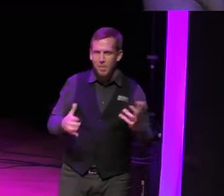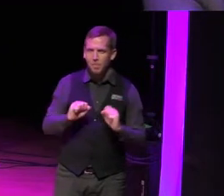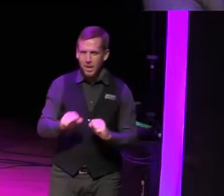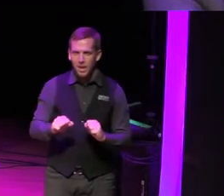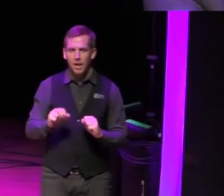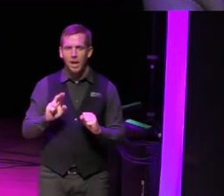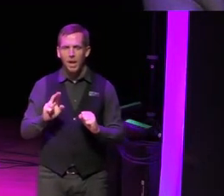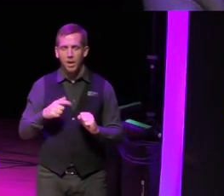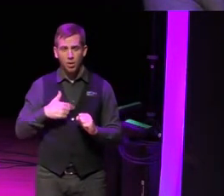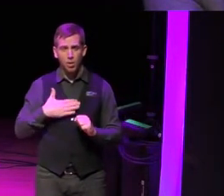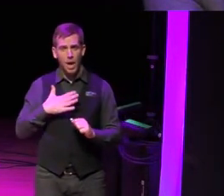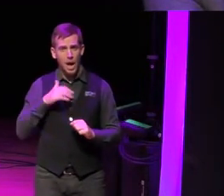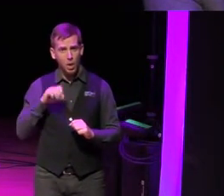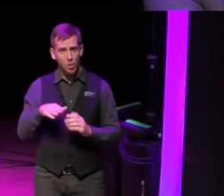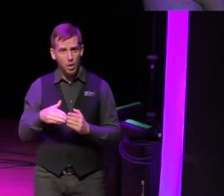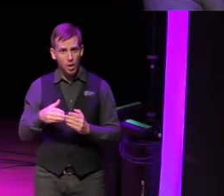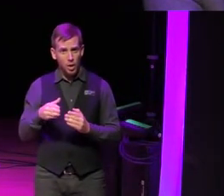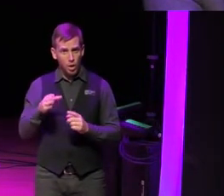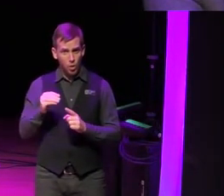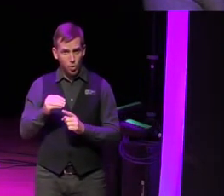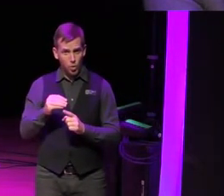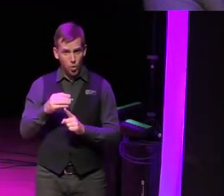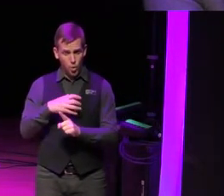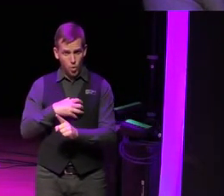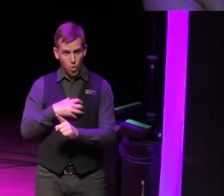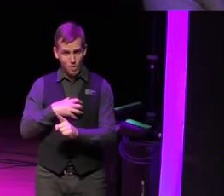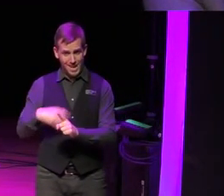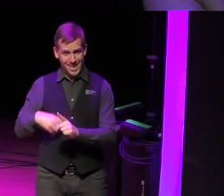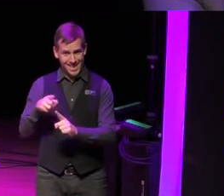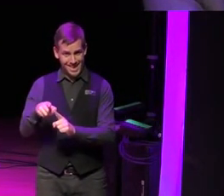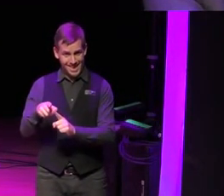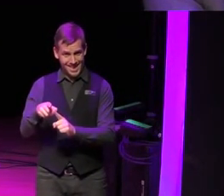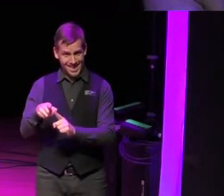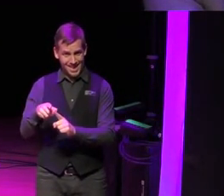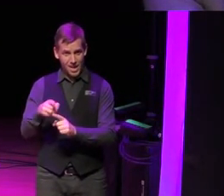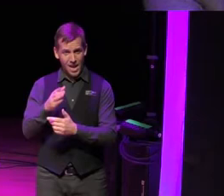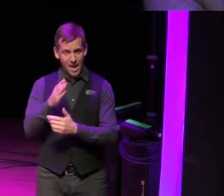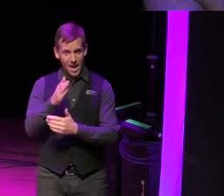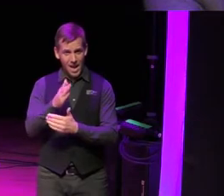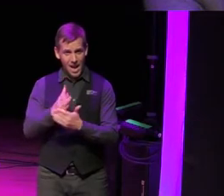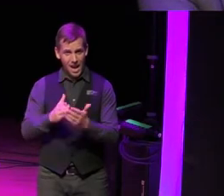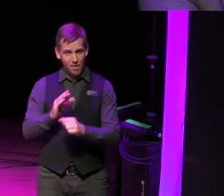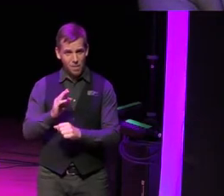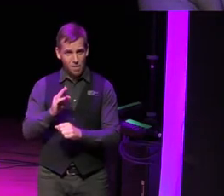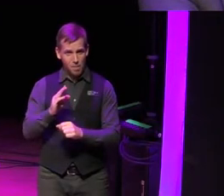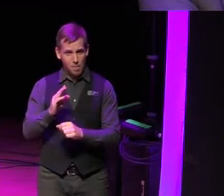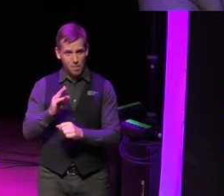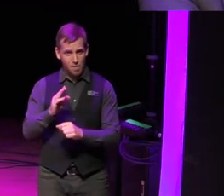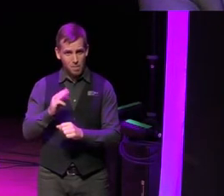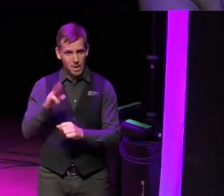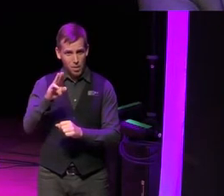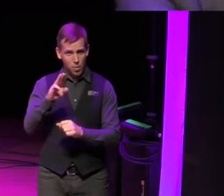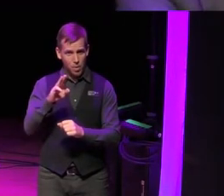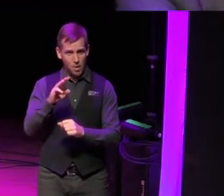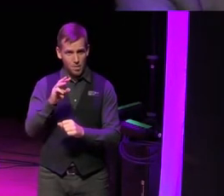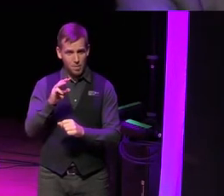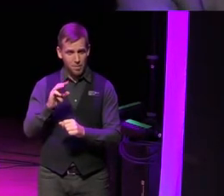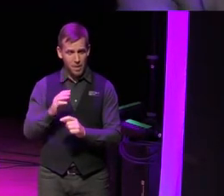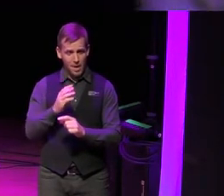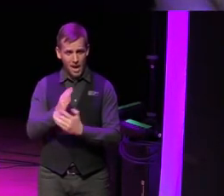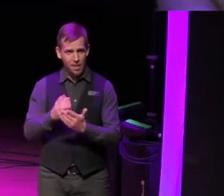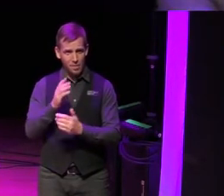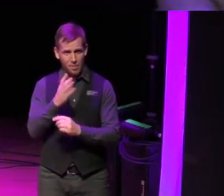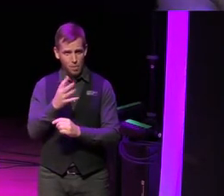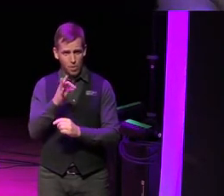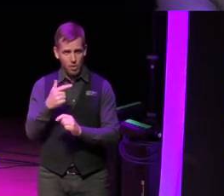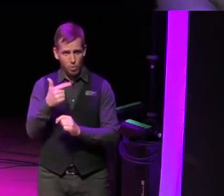do nothing when 250,000 rands was being spent to pay for a swimming pool,